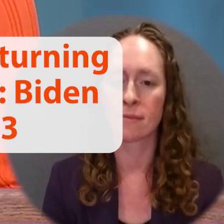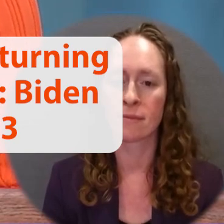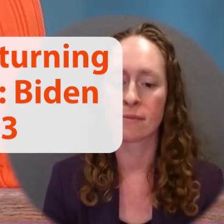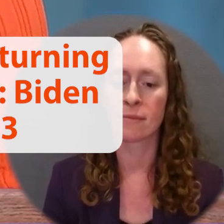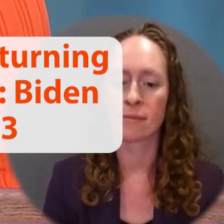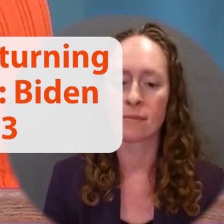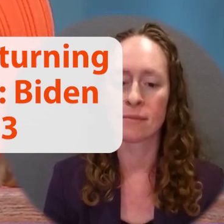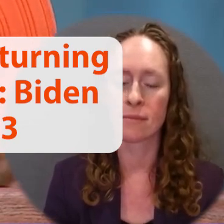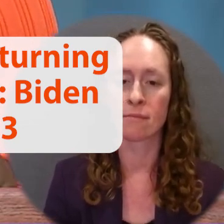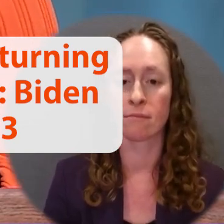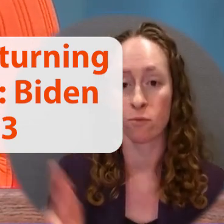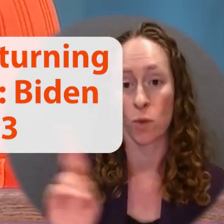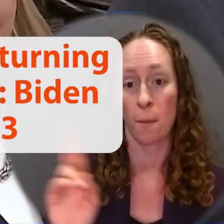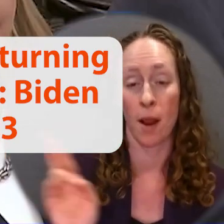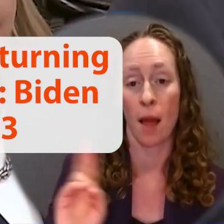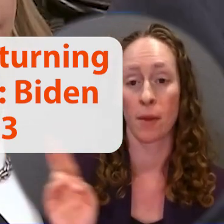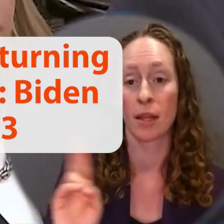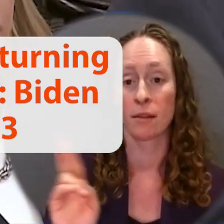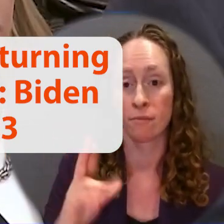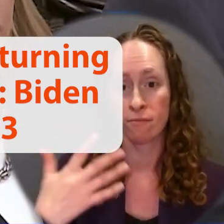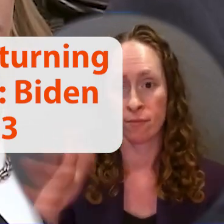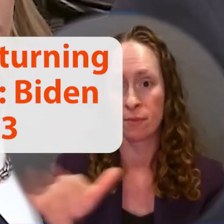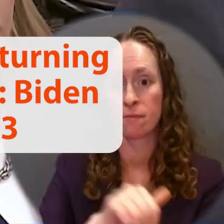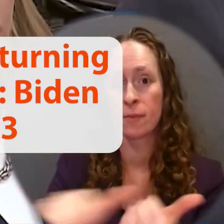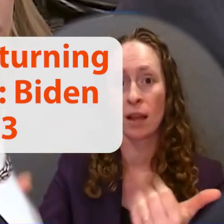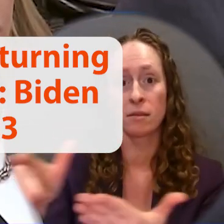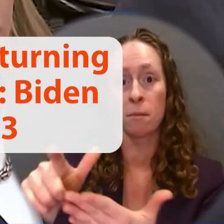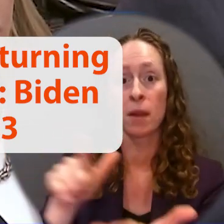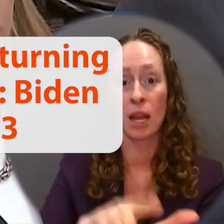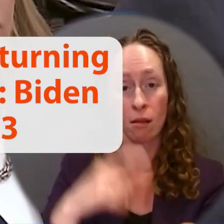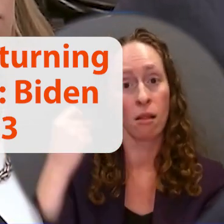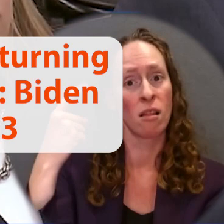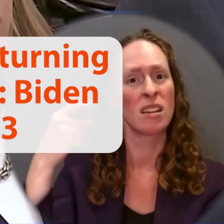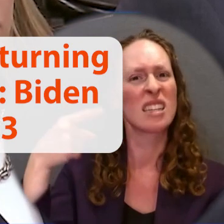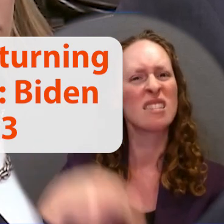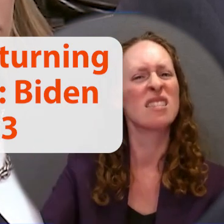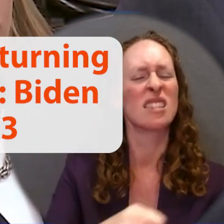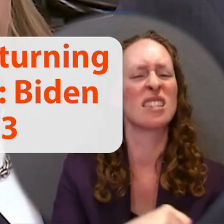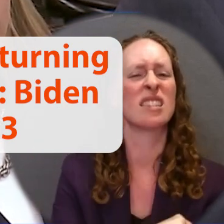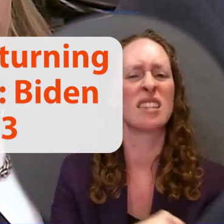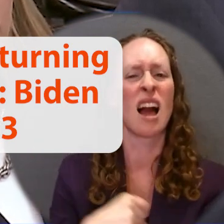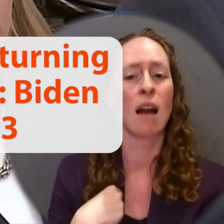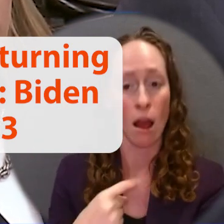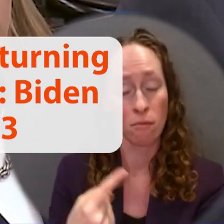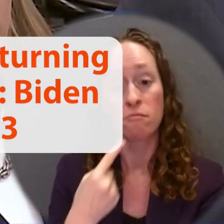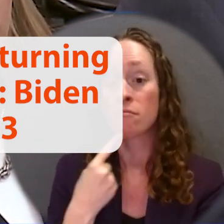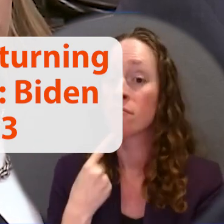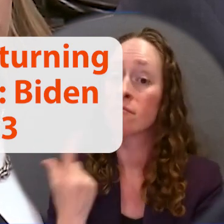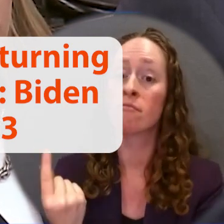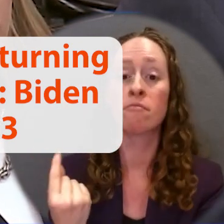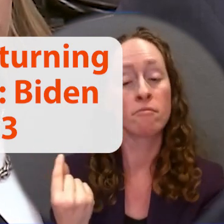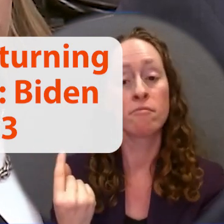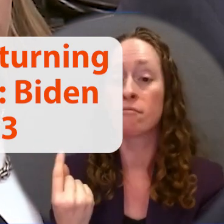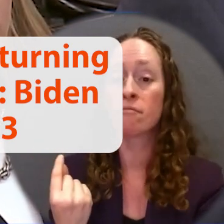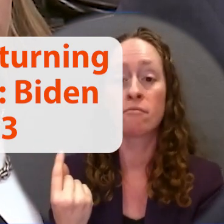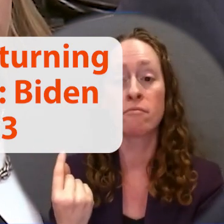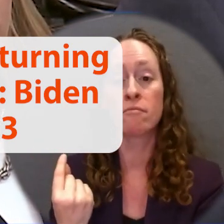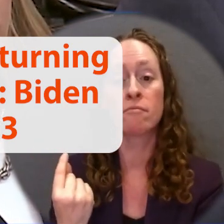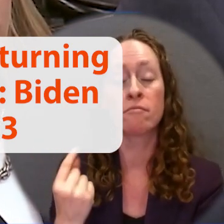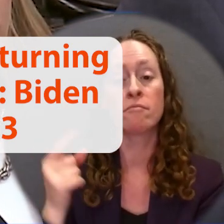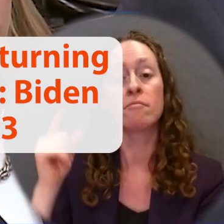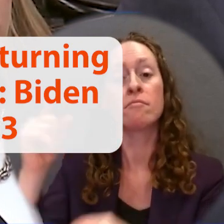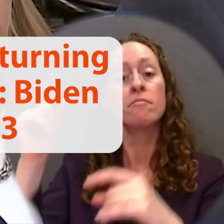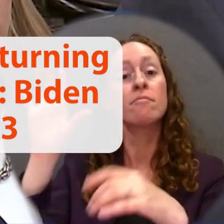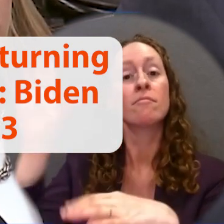the Senate that overturned President's student loan plan. What does it say that Democrats such as John Tester and Joe